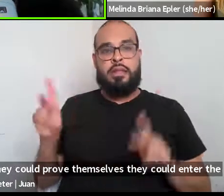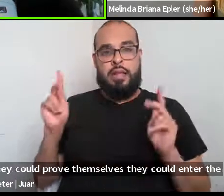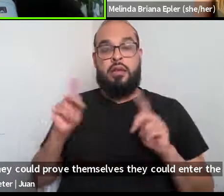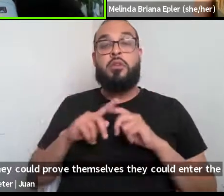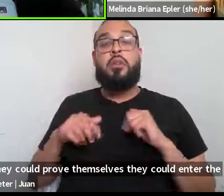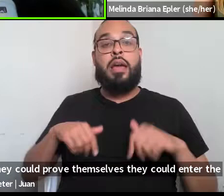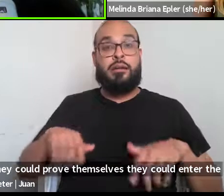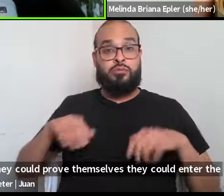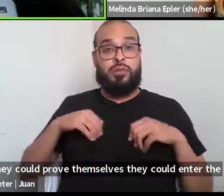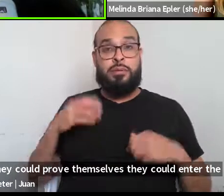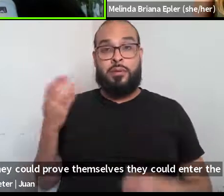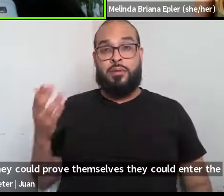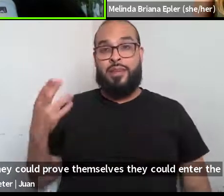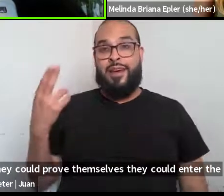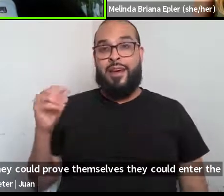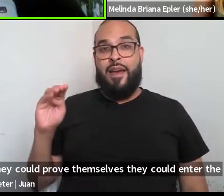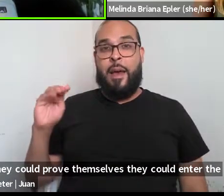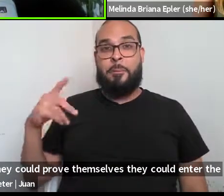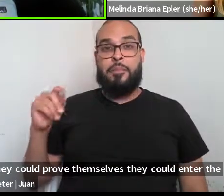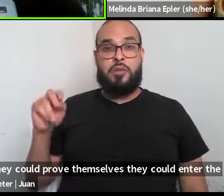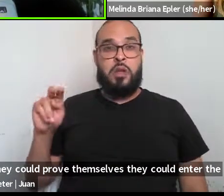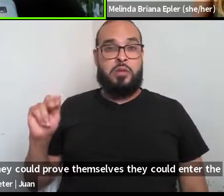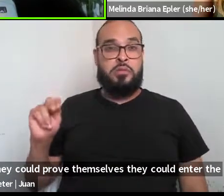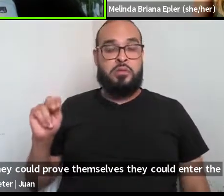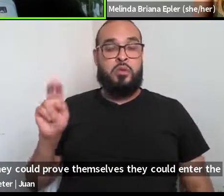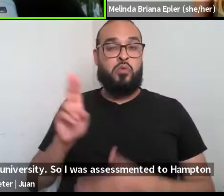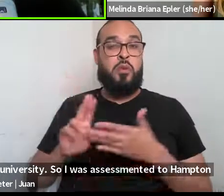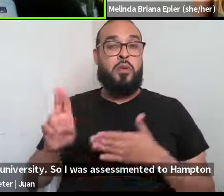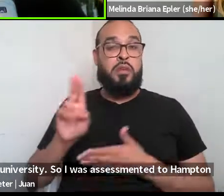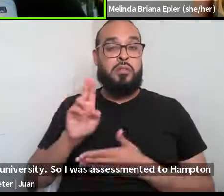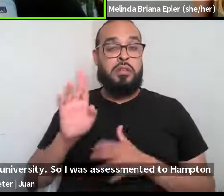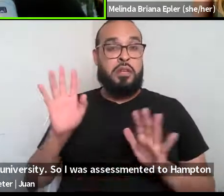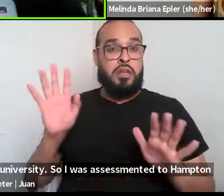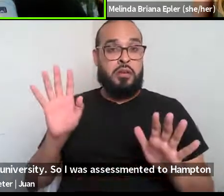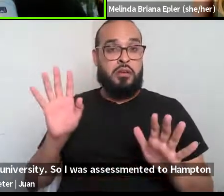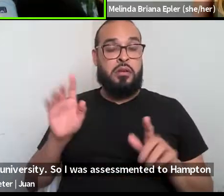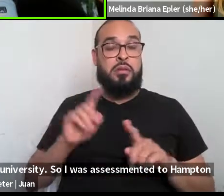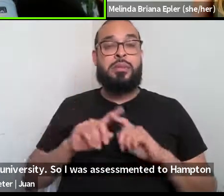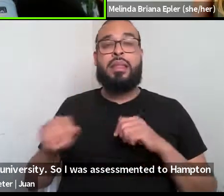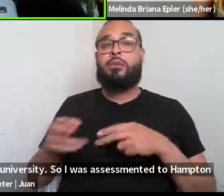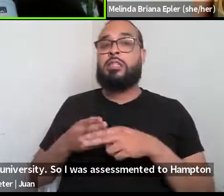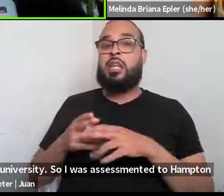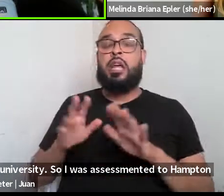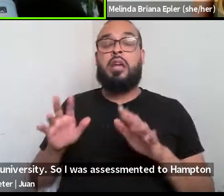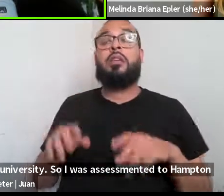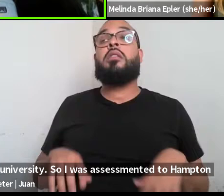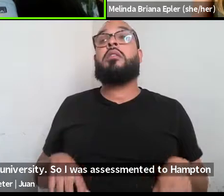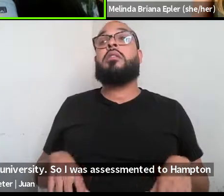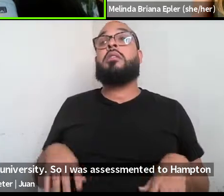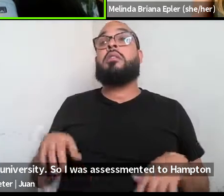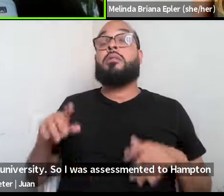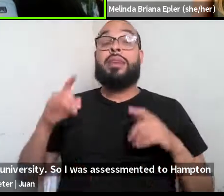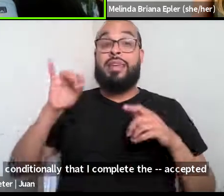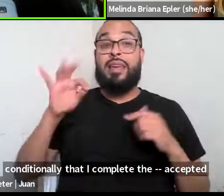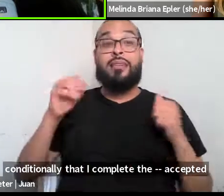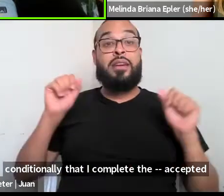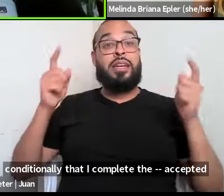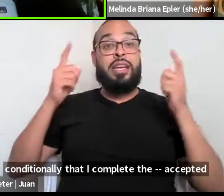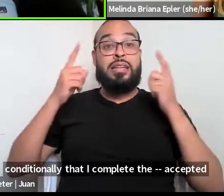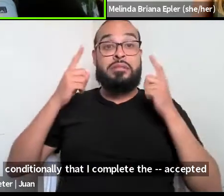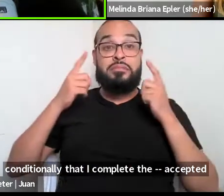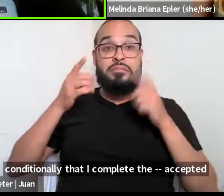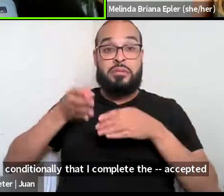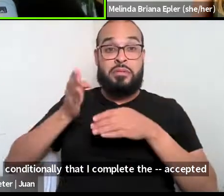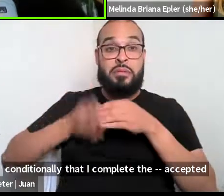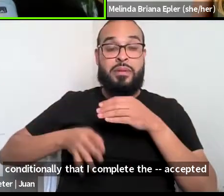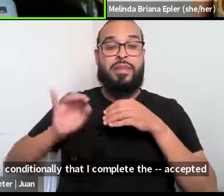to Hampton conditionally that I complete the summer bridge program successfully. And I did, and they